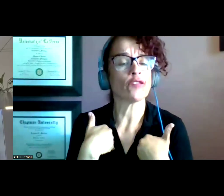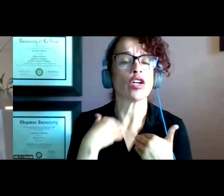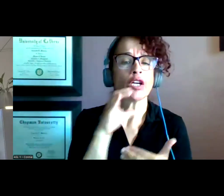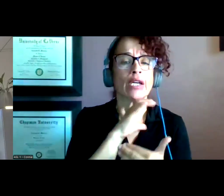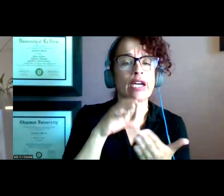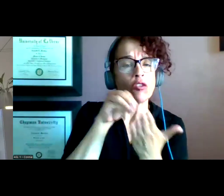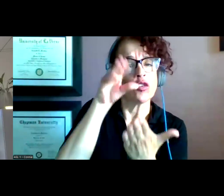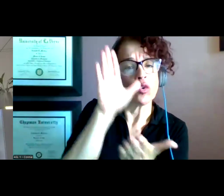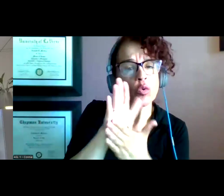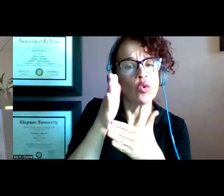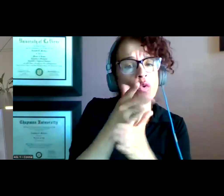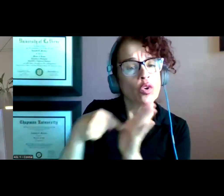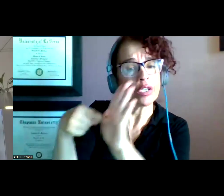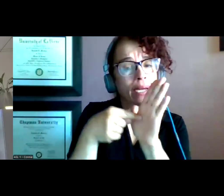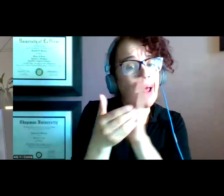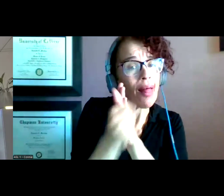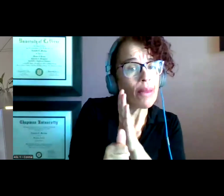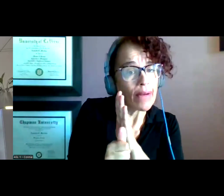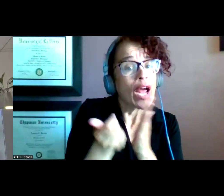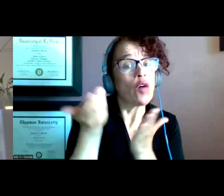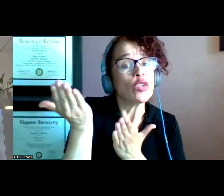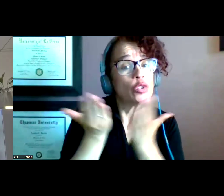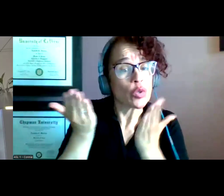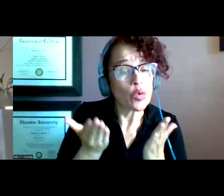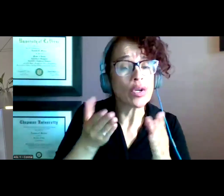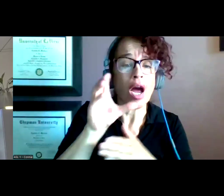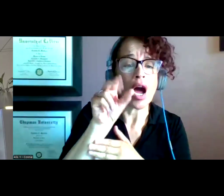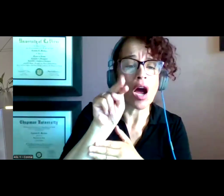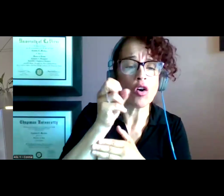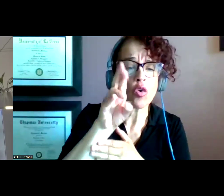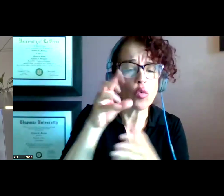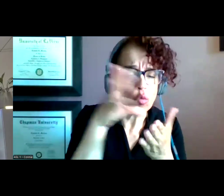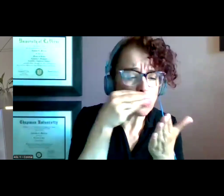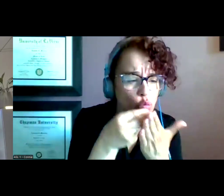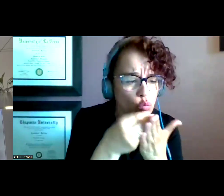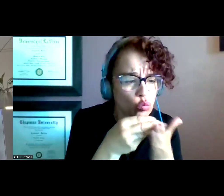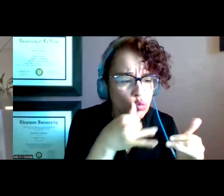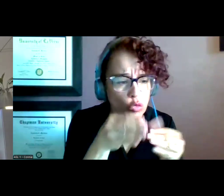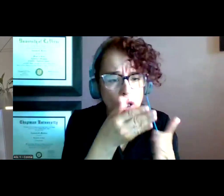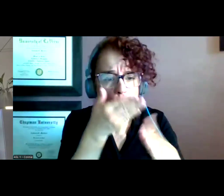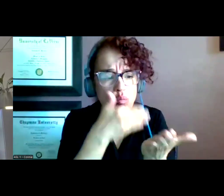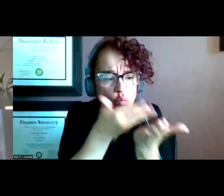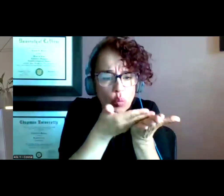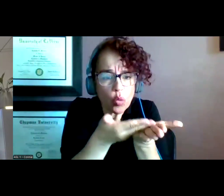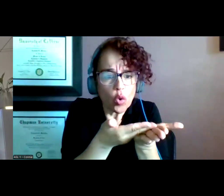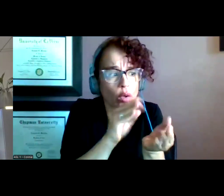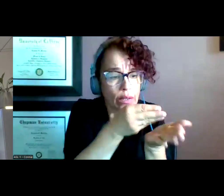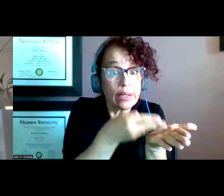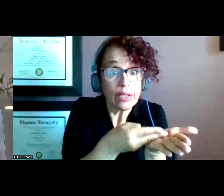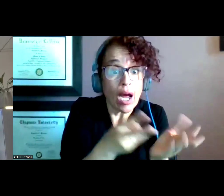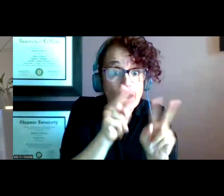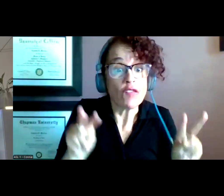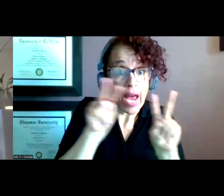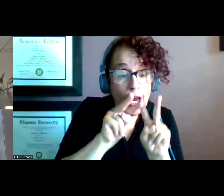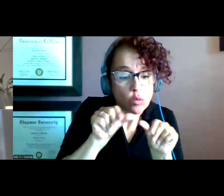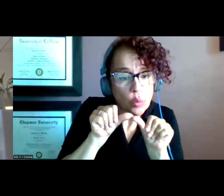concrete data to show the effectiveness of these services, concrete numbers that we can point to prove that it's valuable